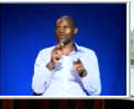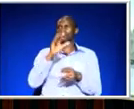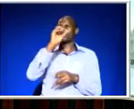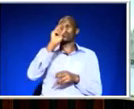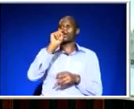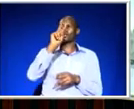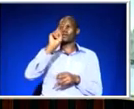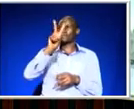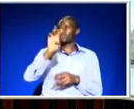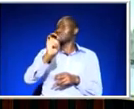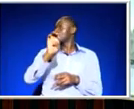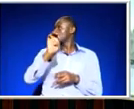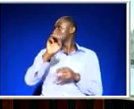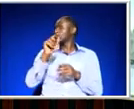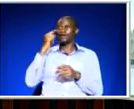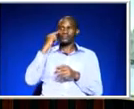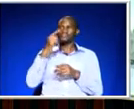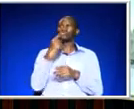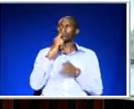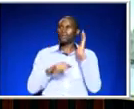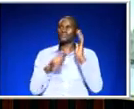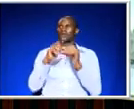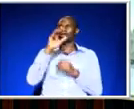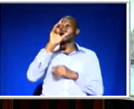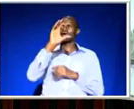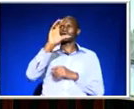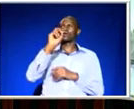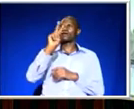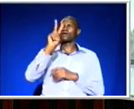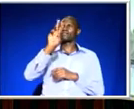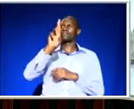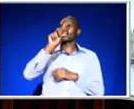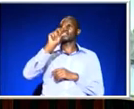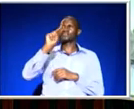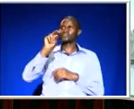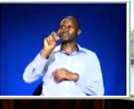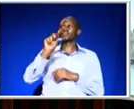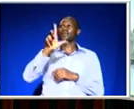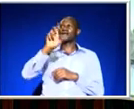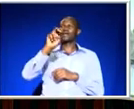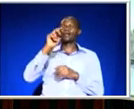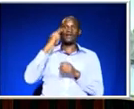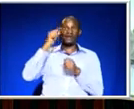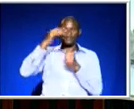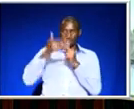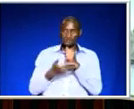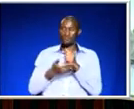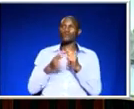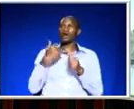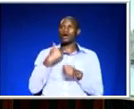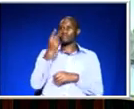concave lenses. So what are these converging lenses? We have three types.